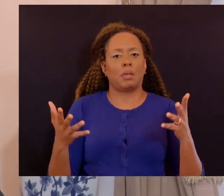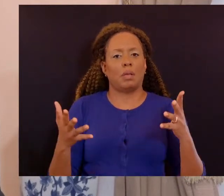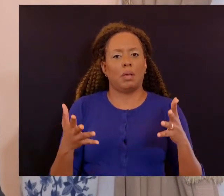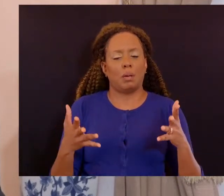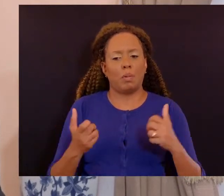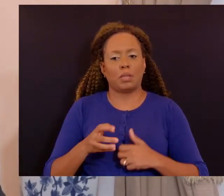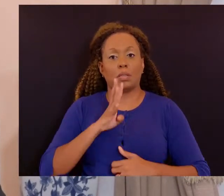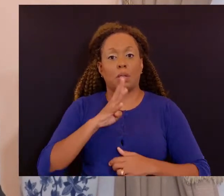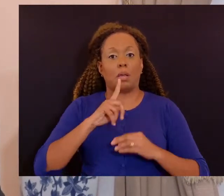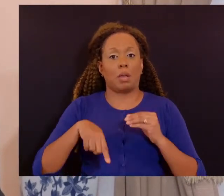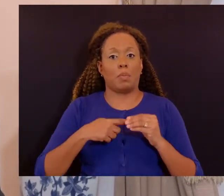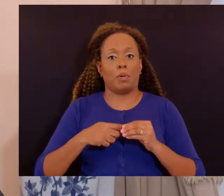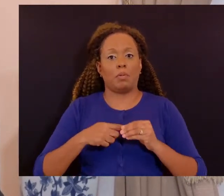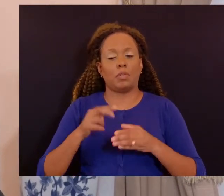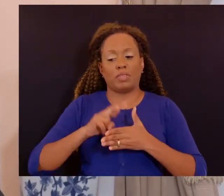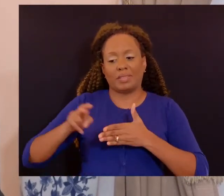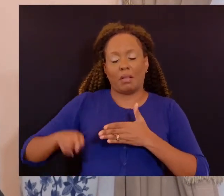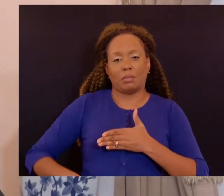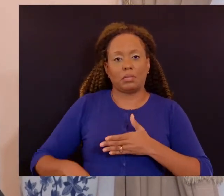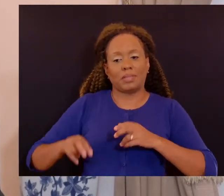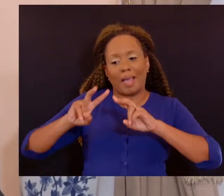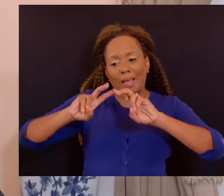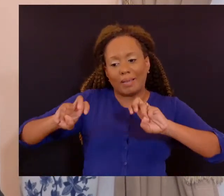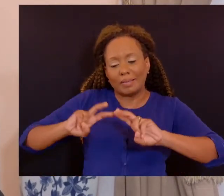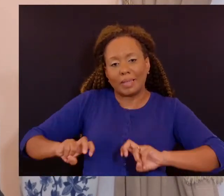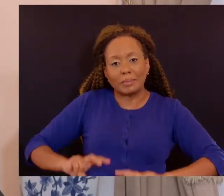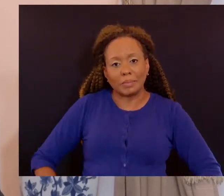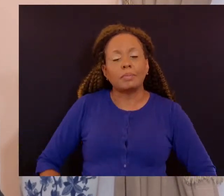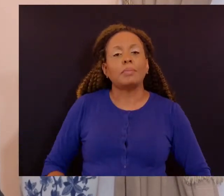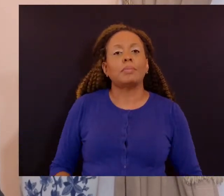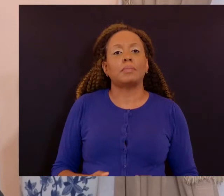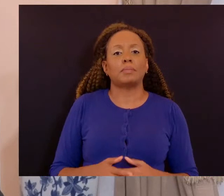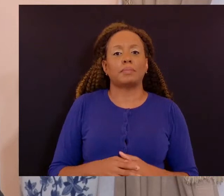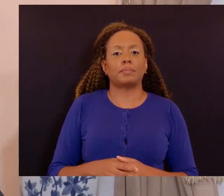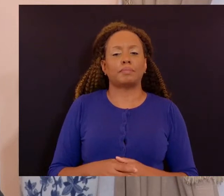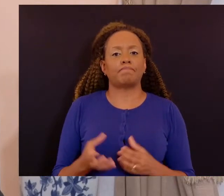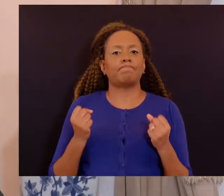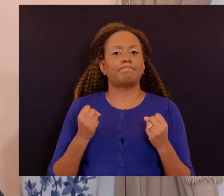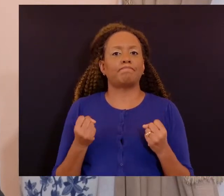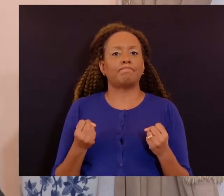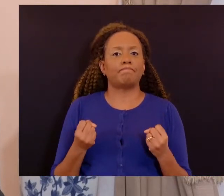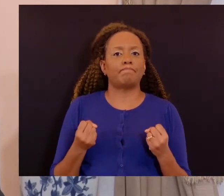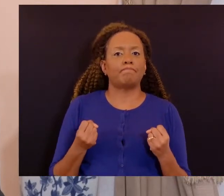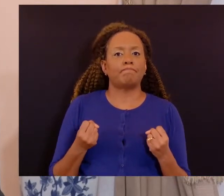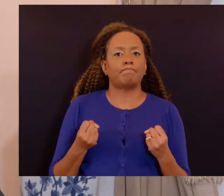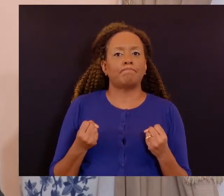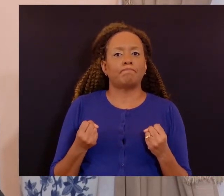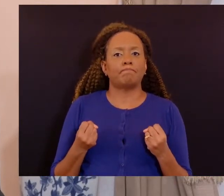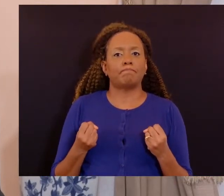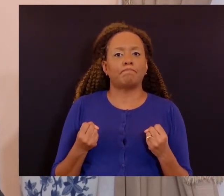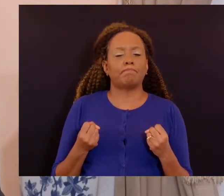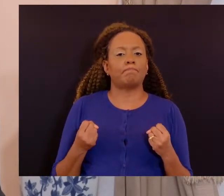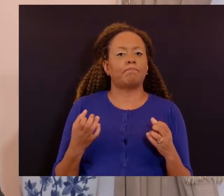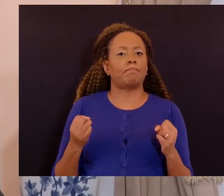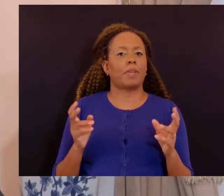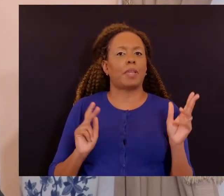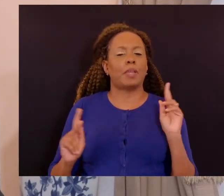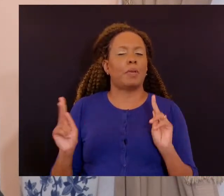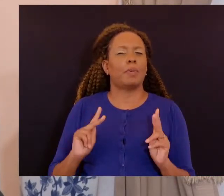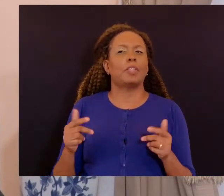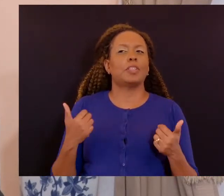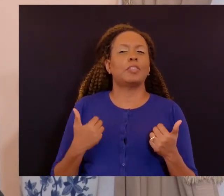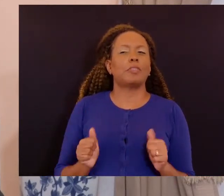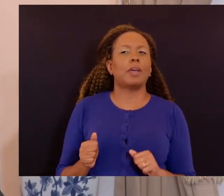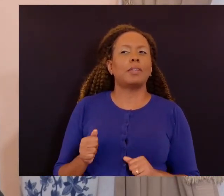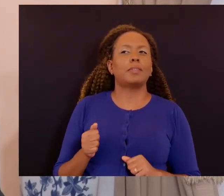did recently. And I do so because I believe that while many are anticipating what I will say in relation to this